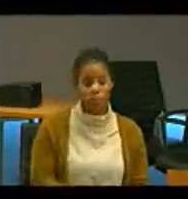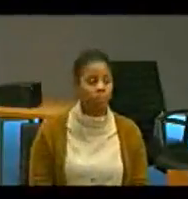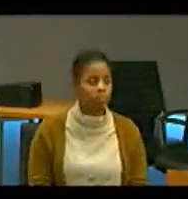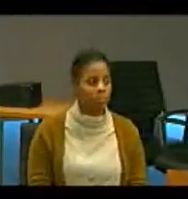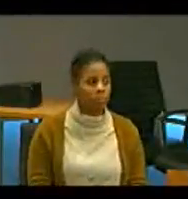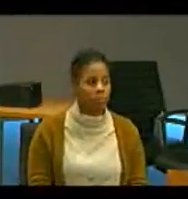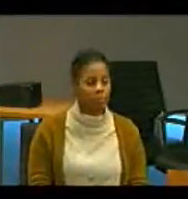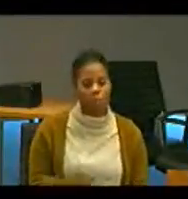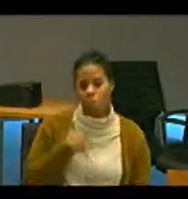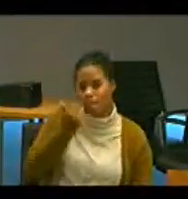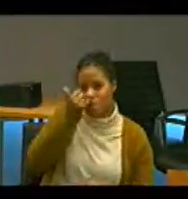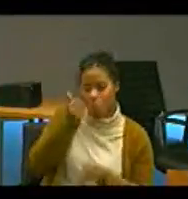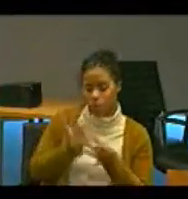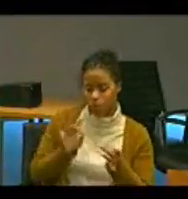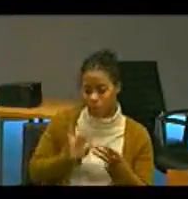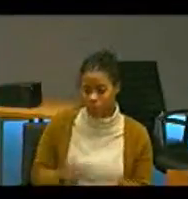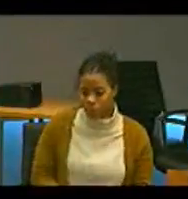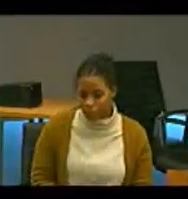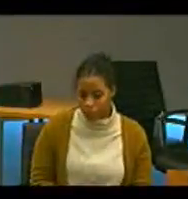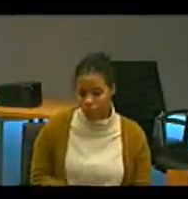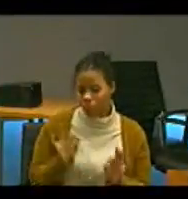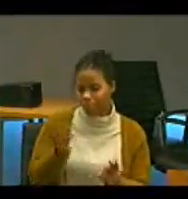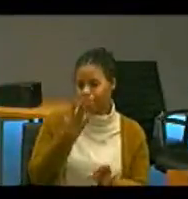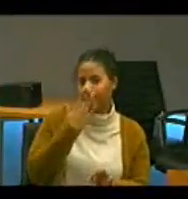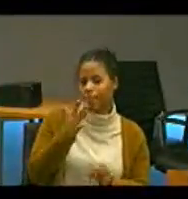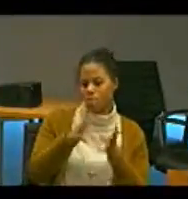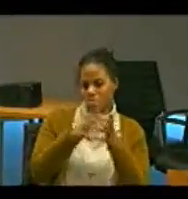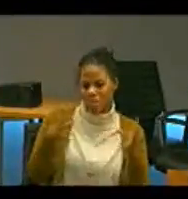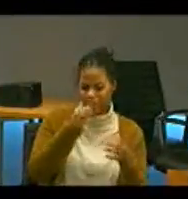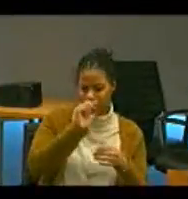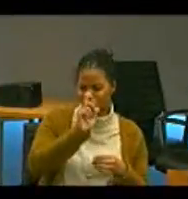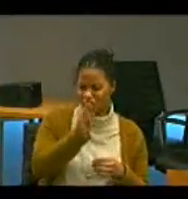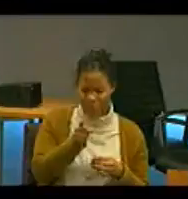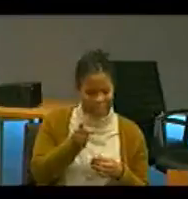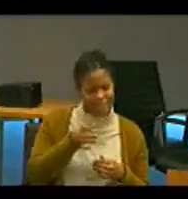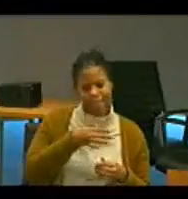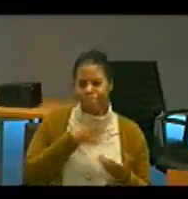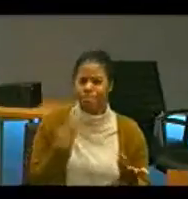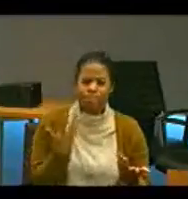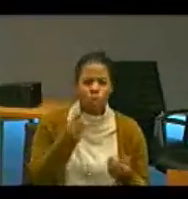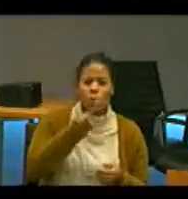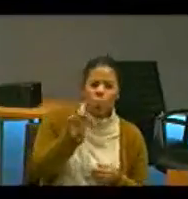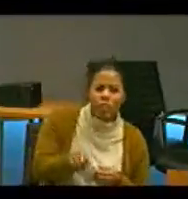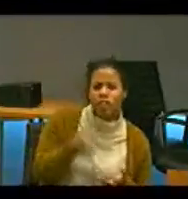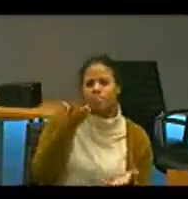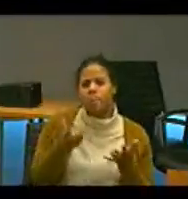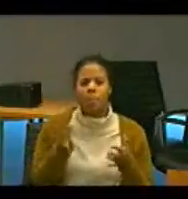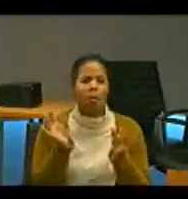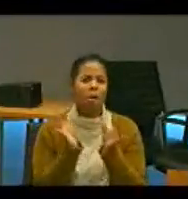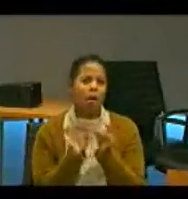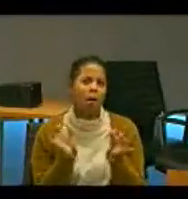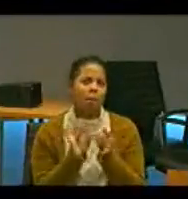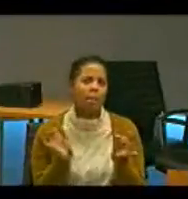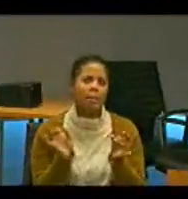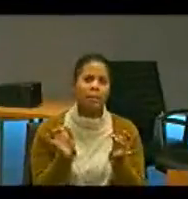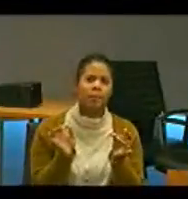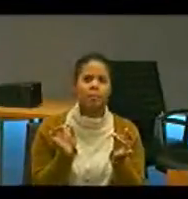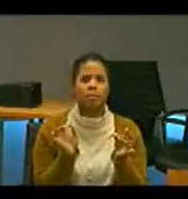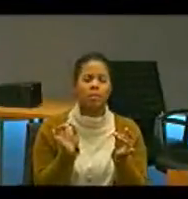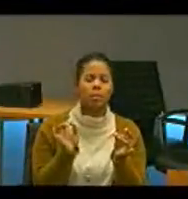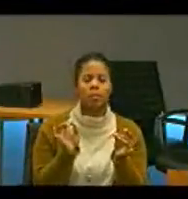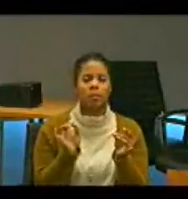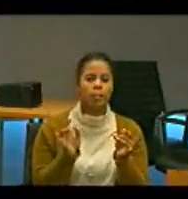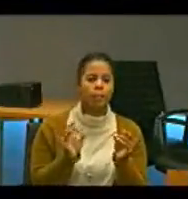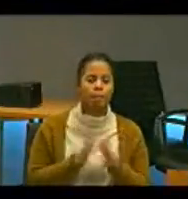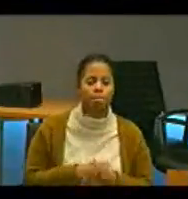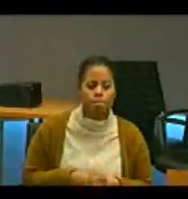Thank you very much, Madam Chair. I don't know if I really have a question as much as just comment, and maybe some of the